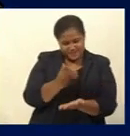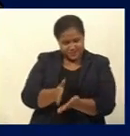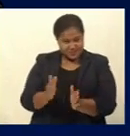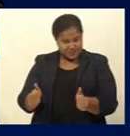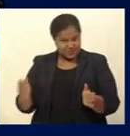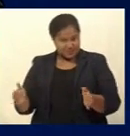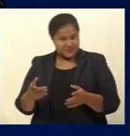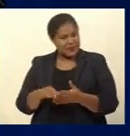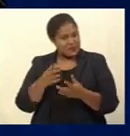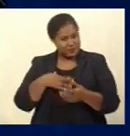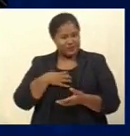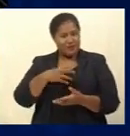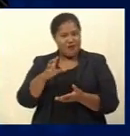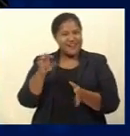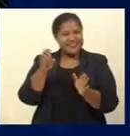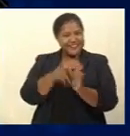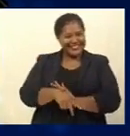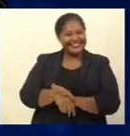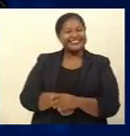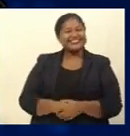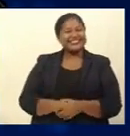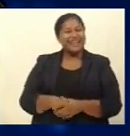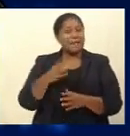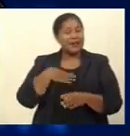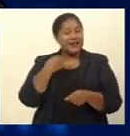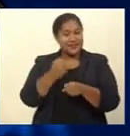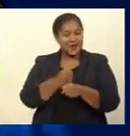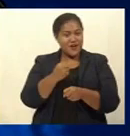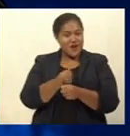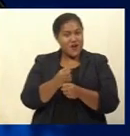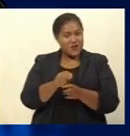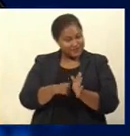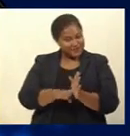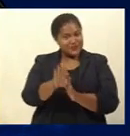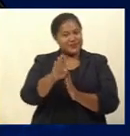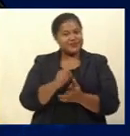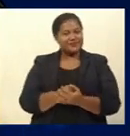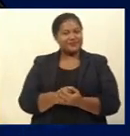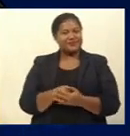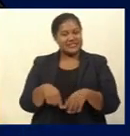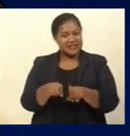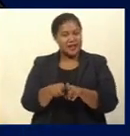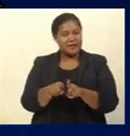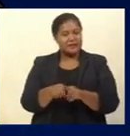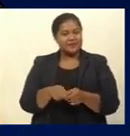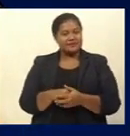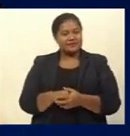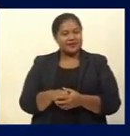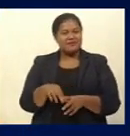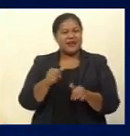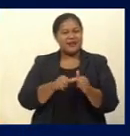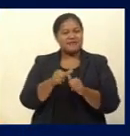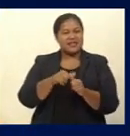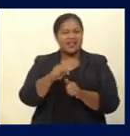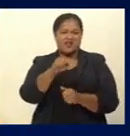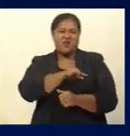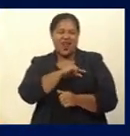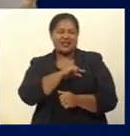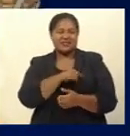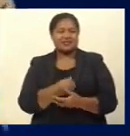increased demand. Similarly, gold production also picked up over the year, owing to better quality ore grade mined.